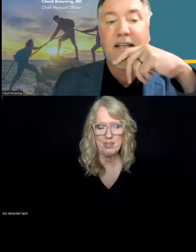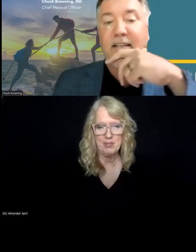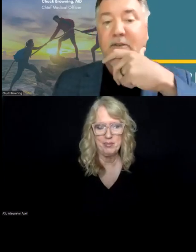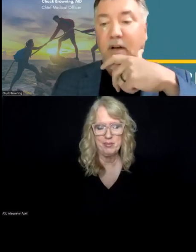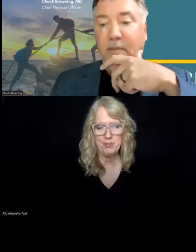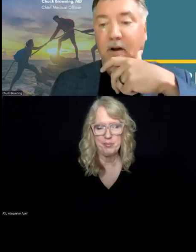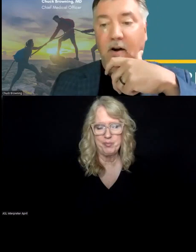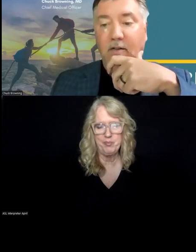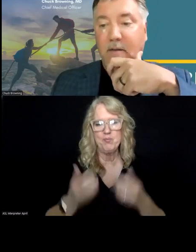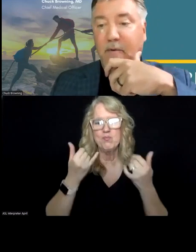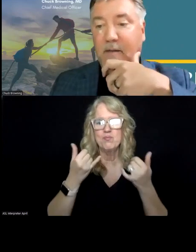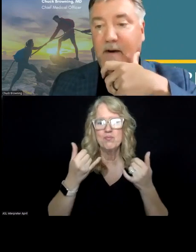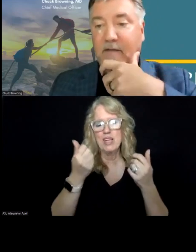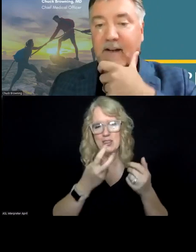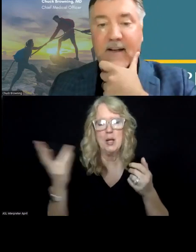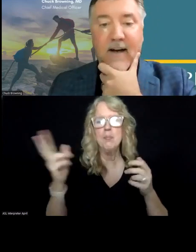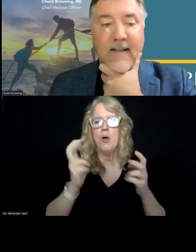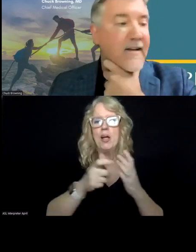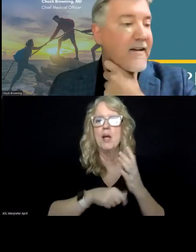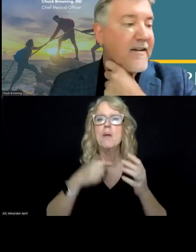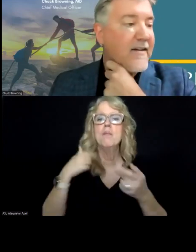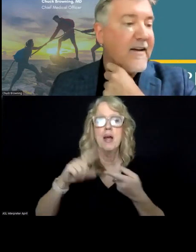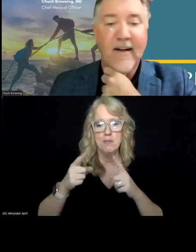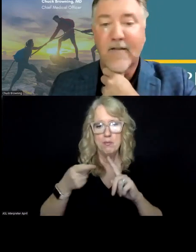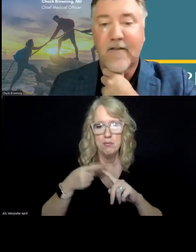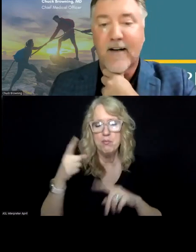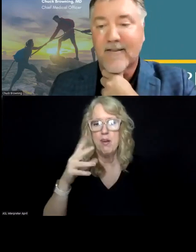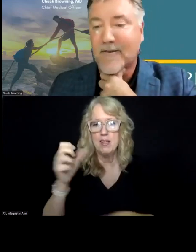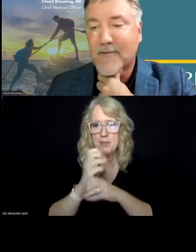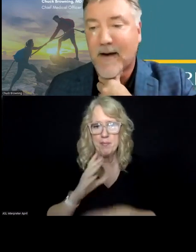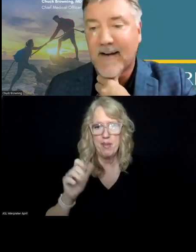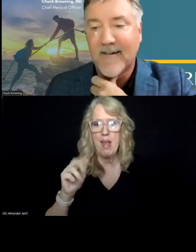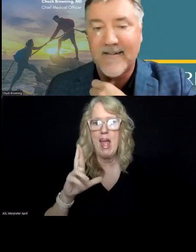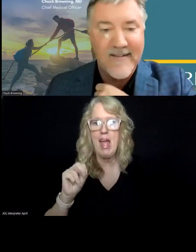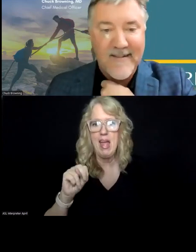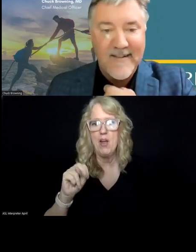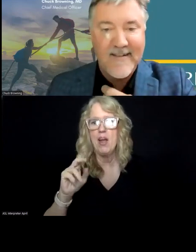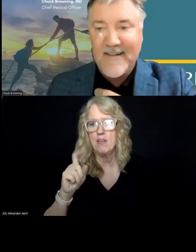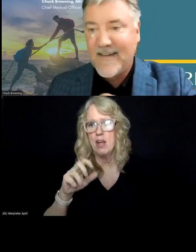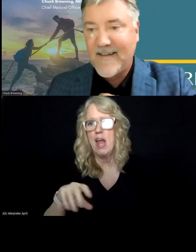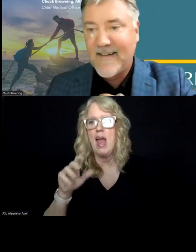Now we're going to lean into a couple of articles. I'm going to bring up my friend and colleague, Aaron Foster, who goes by Arrow.